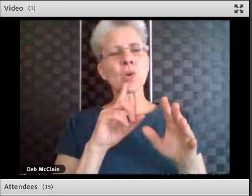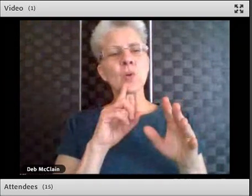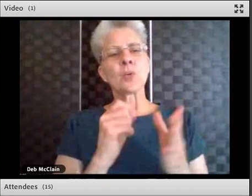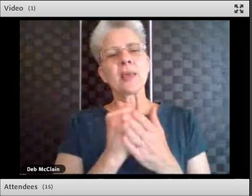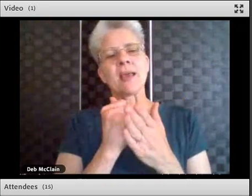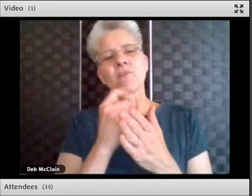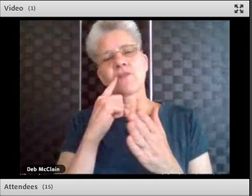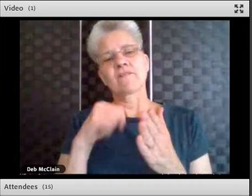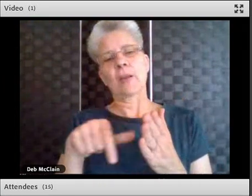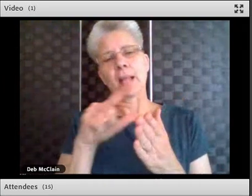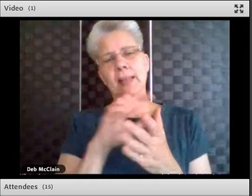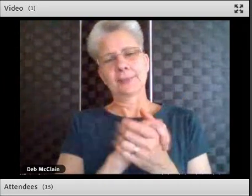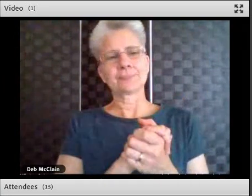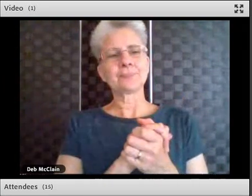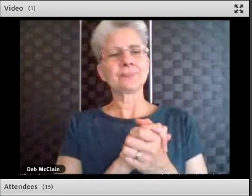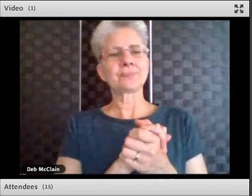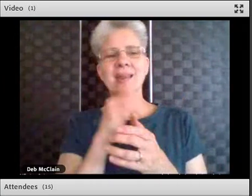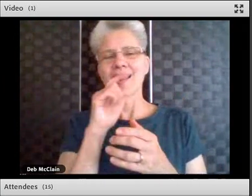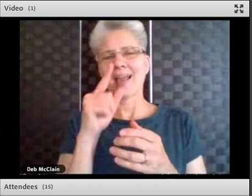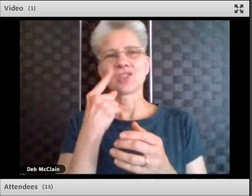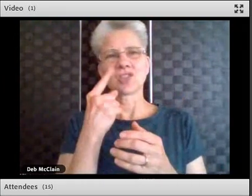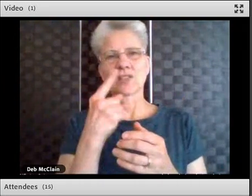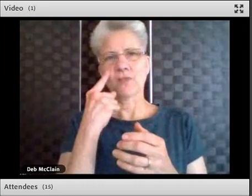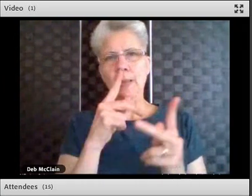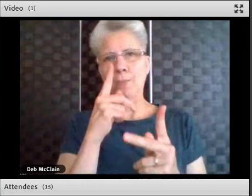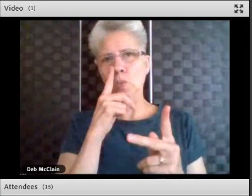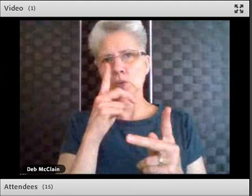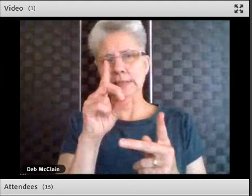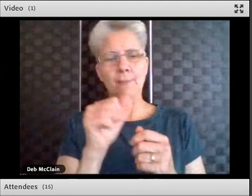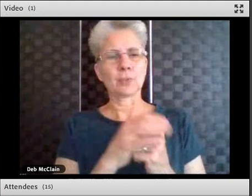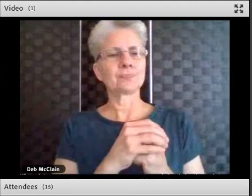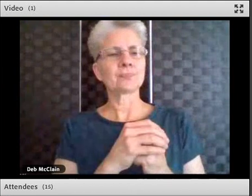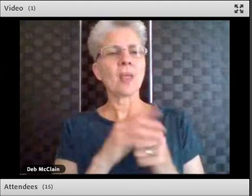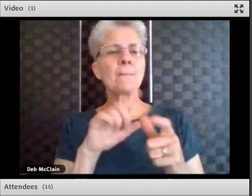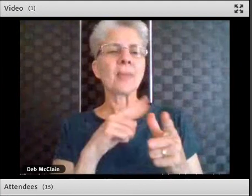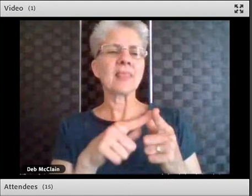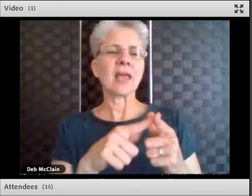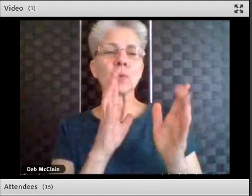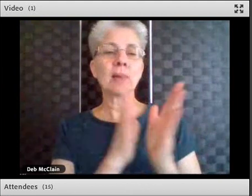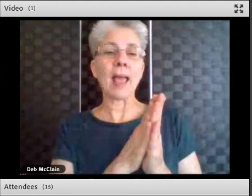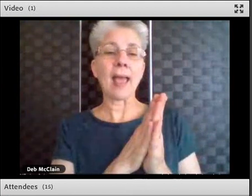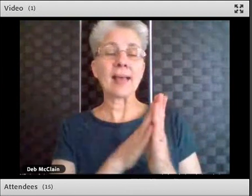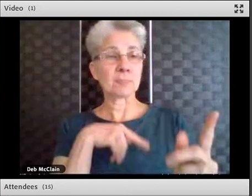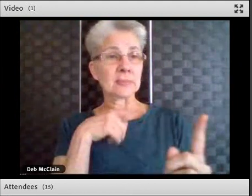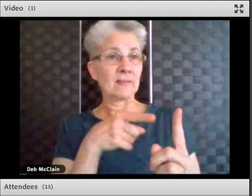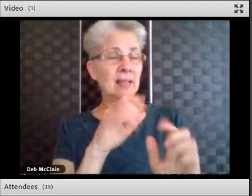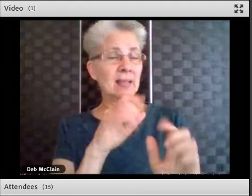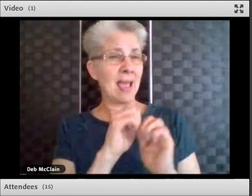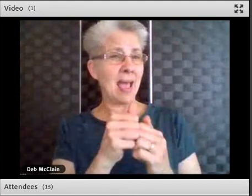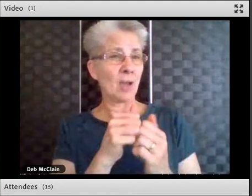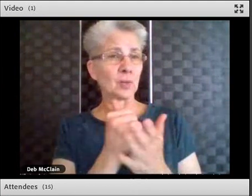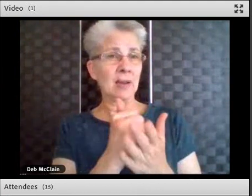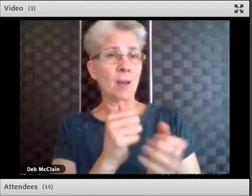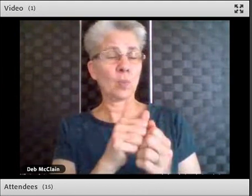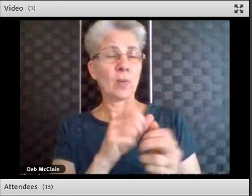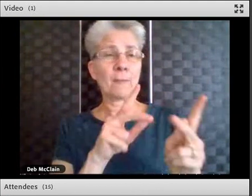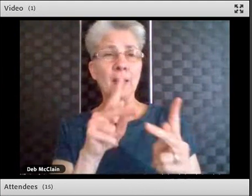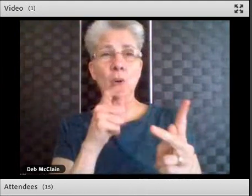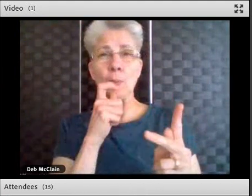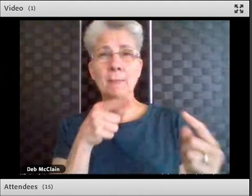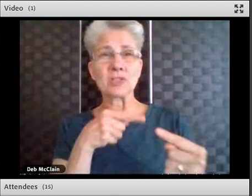helpful for everybody, not just for people who are disabled. But then you can ask specifically how you can help a patron who